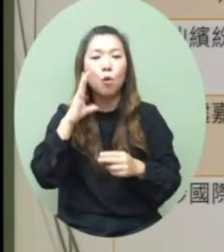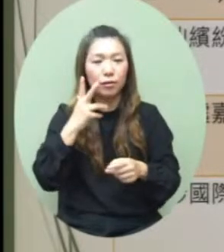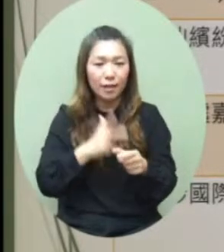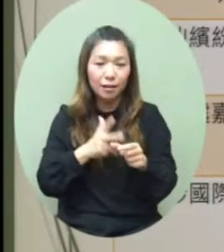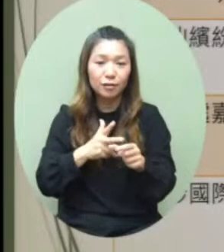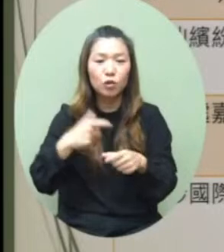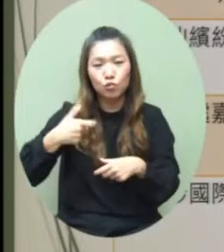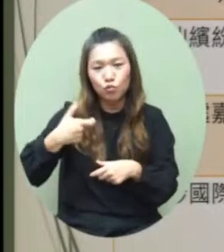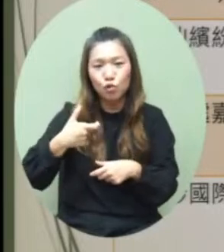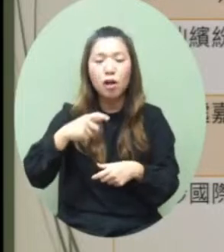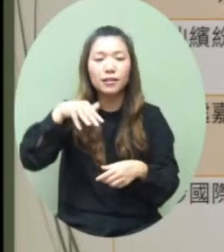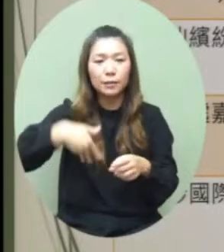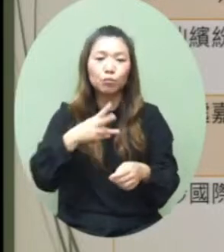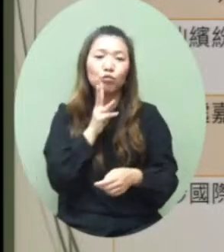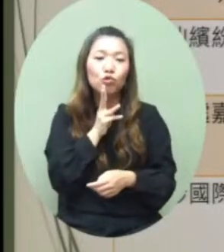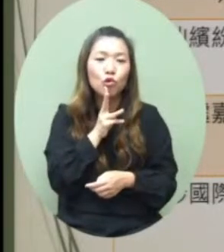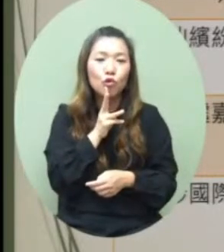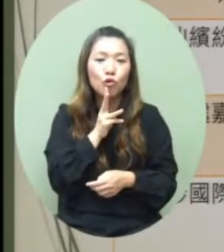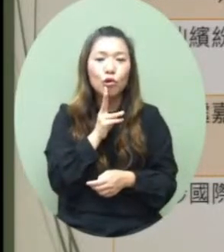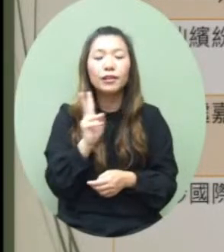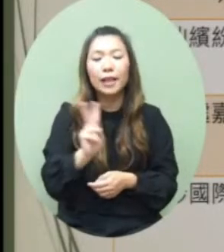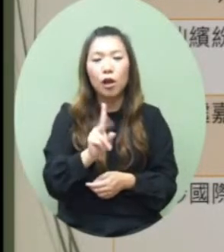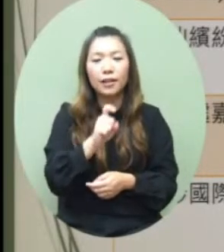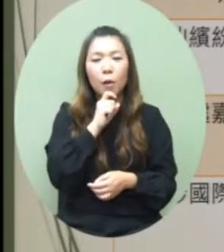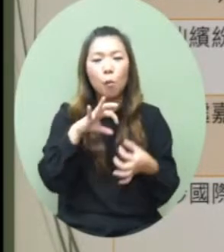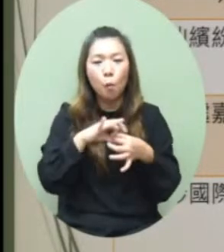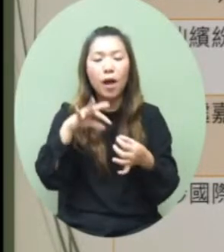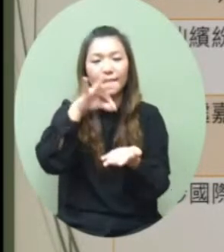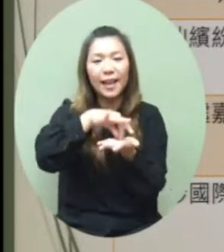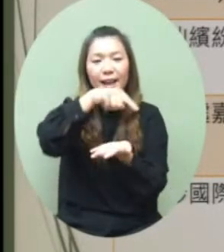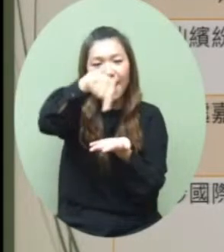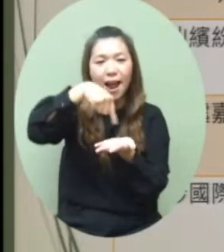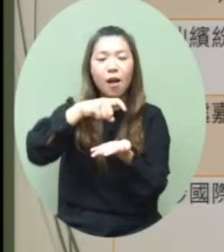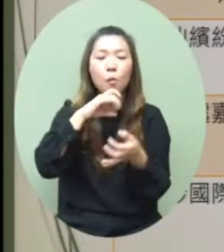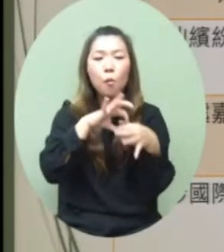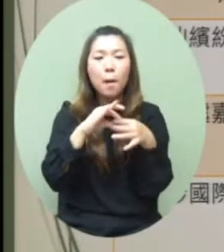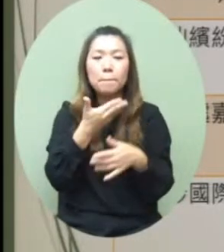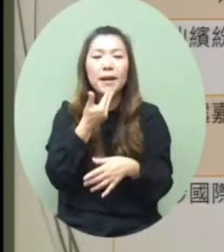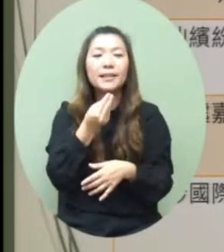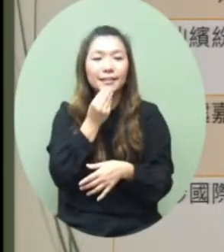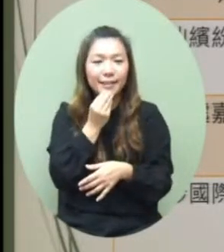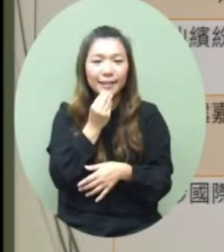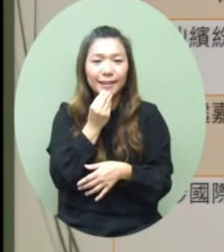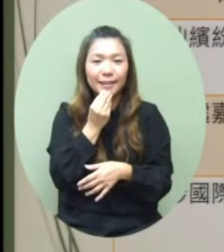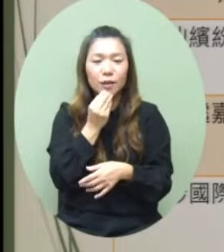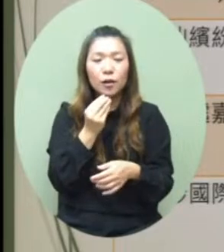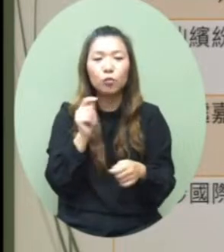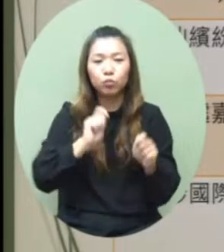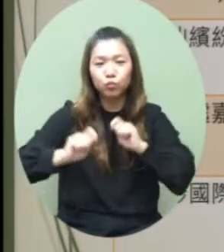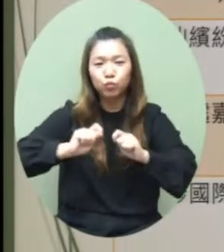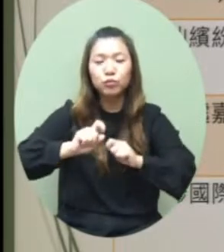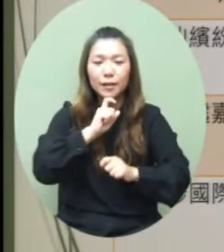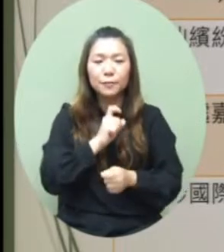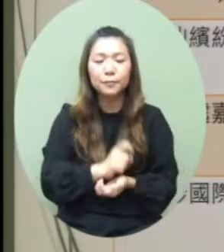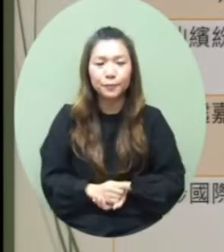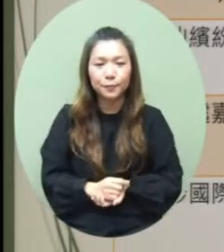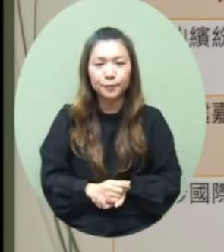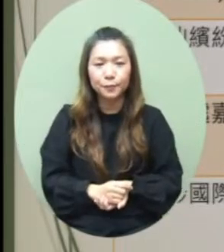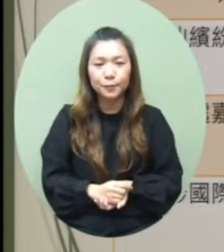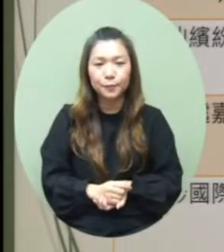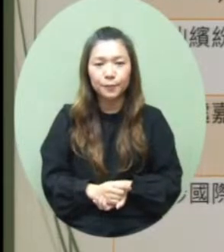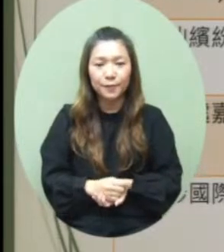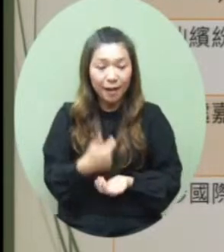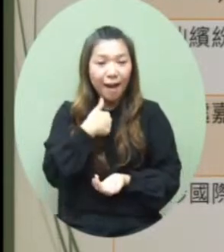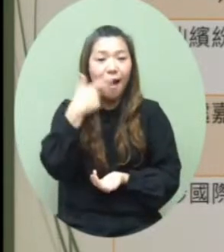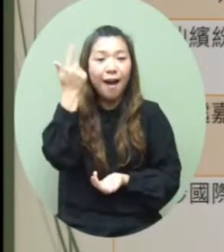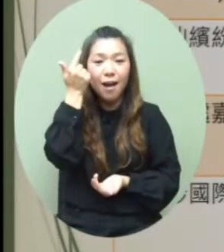series of catering events. As you can see on the slide, in Yao Chim Wong, Wong Tai Sin, Yuen Long, and Sham Shui Po,